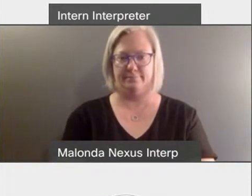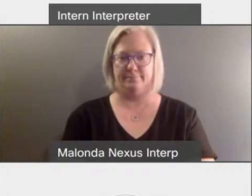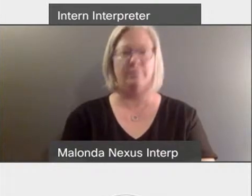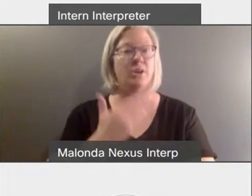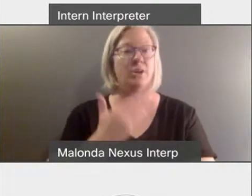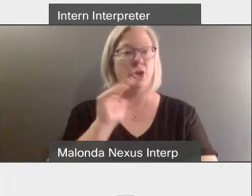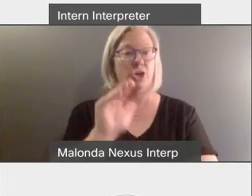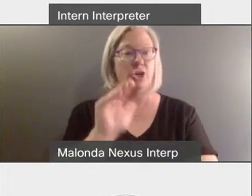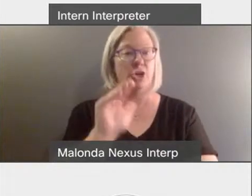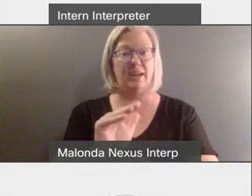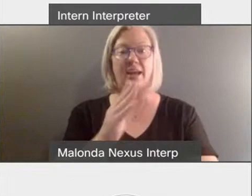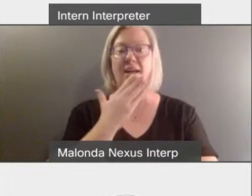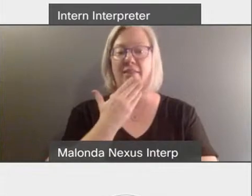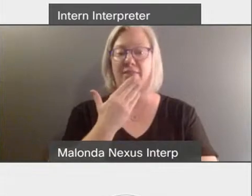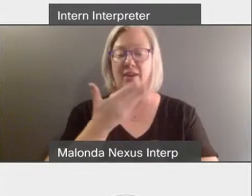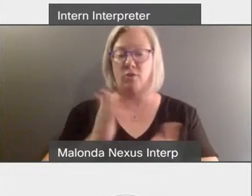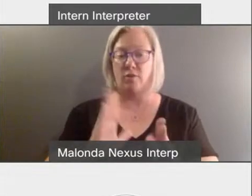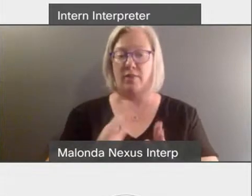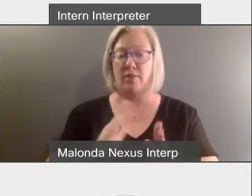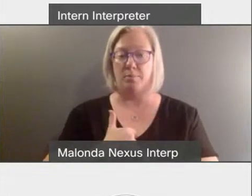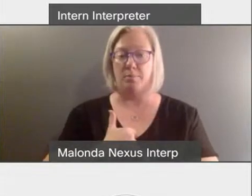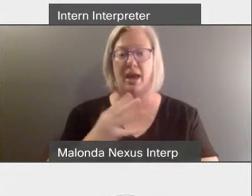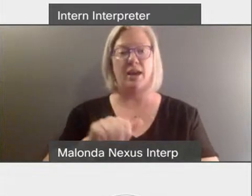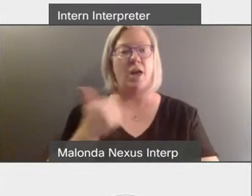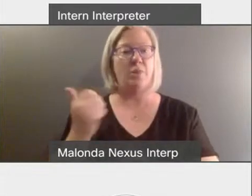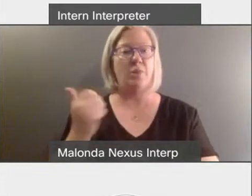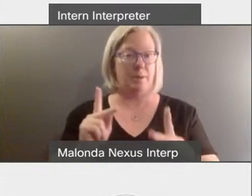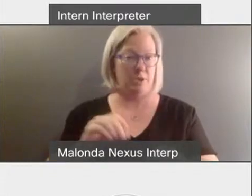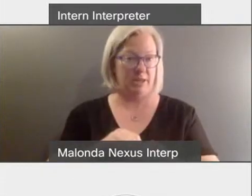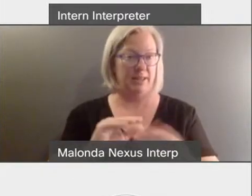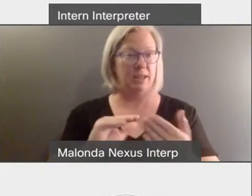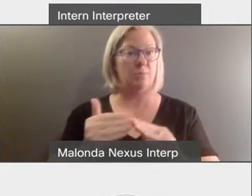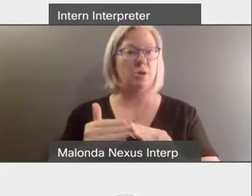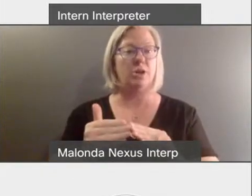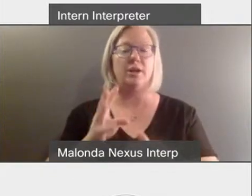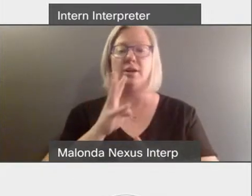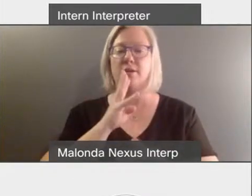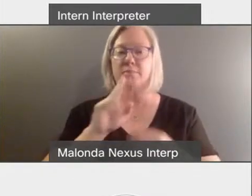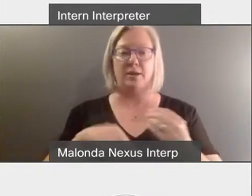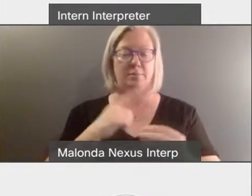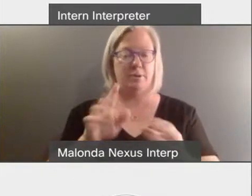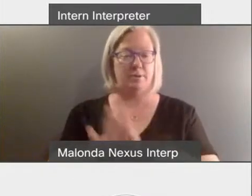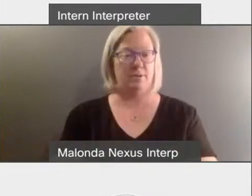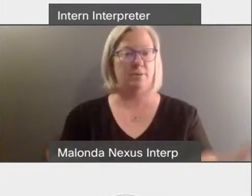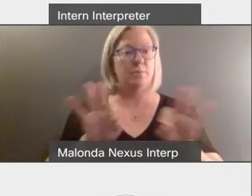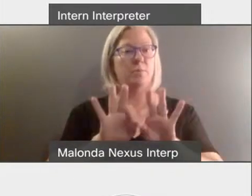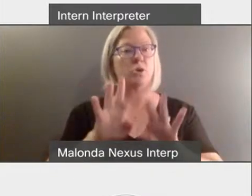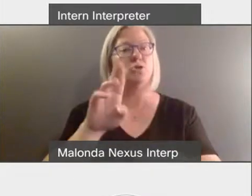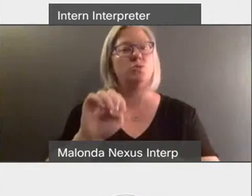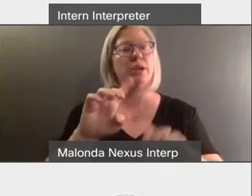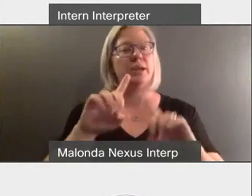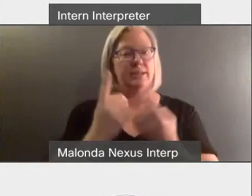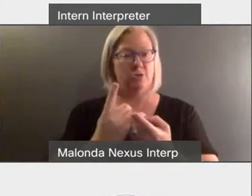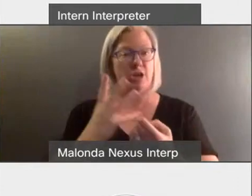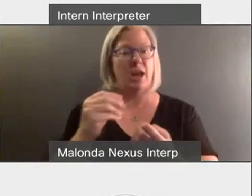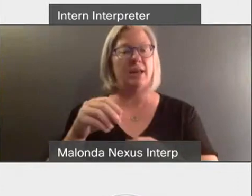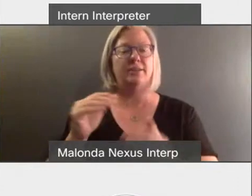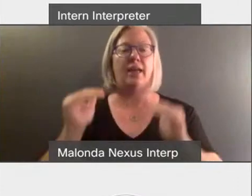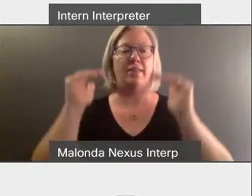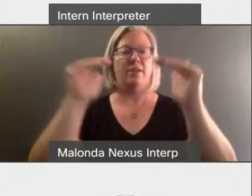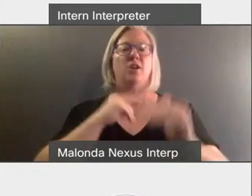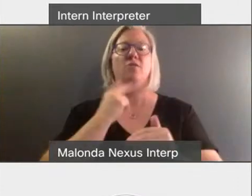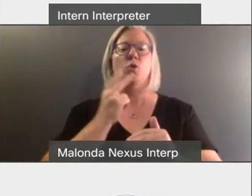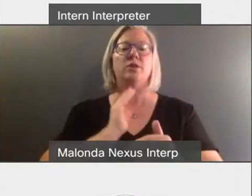Evening. Thank you for allowing me and others from the community to speak about the importance of redistricting and elevating the voices of